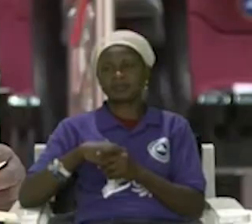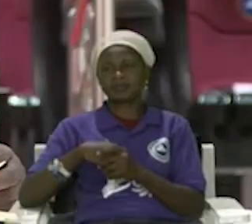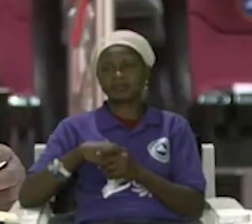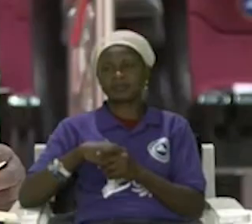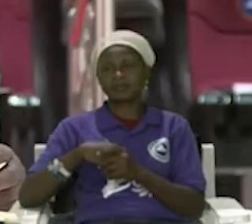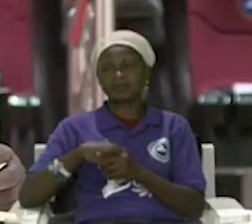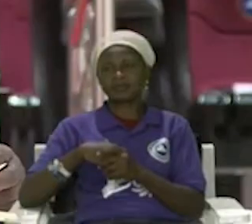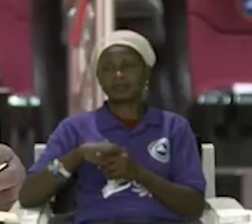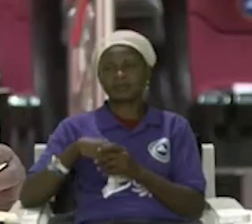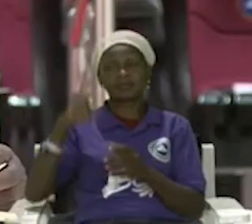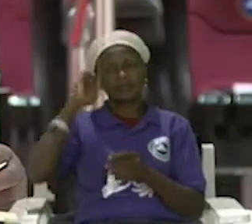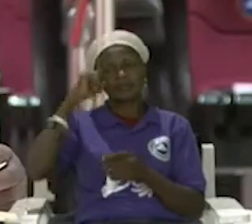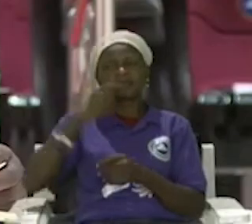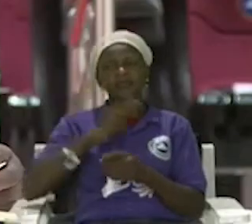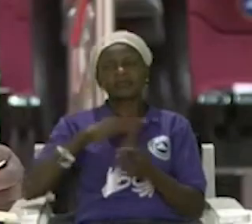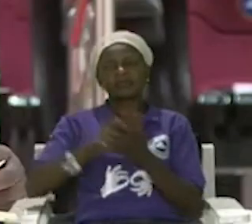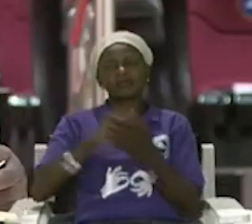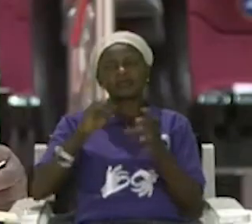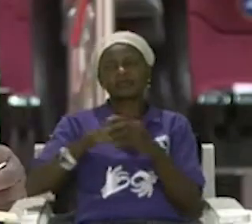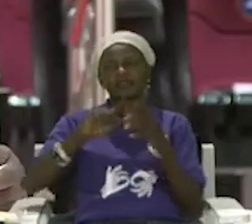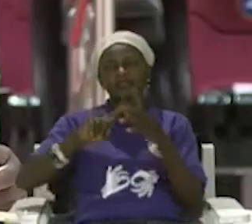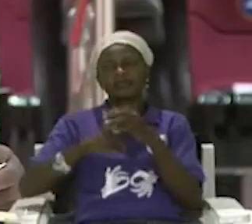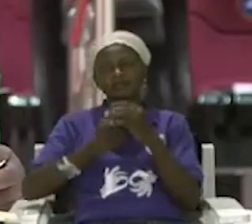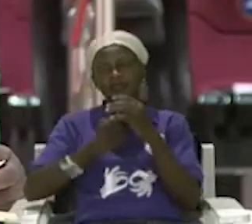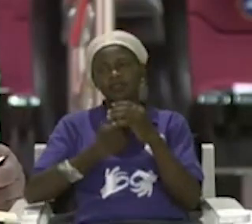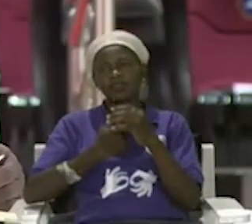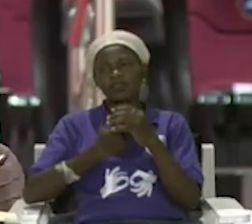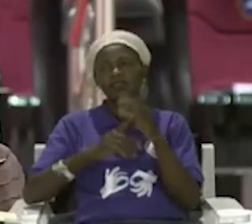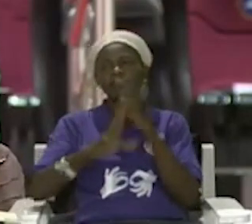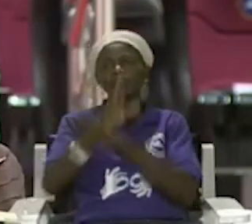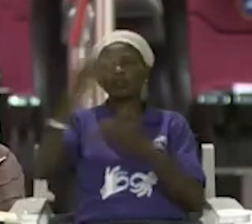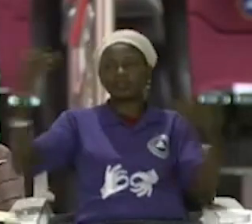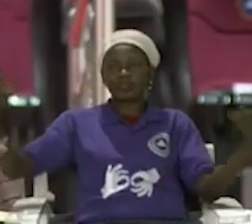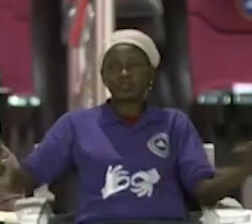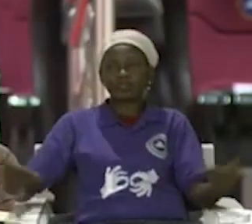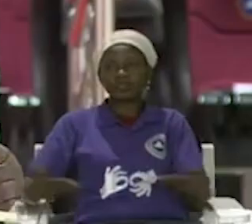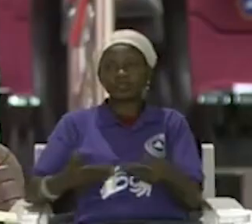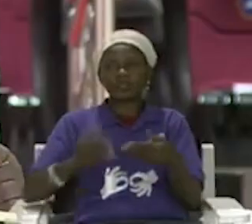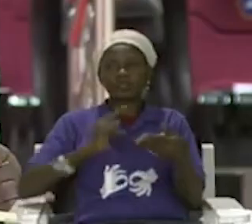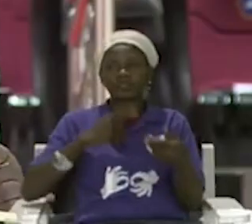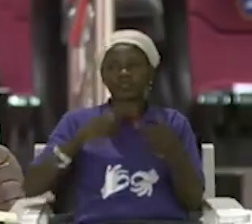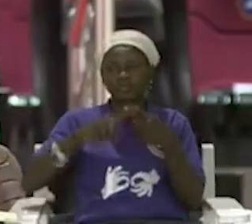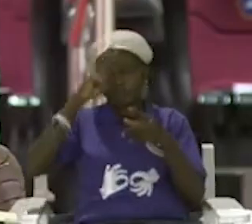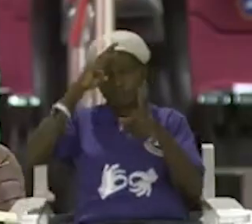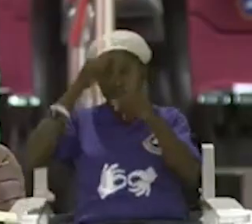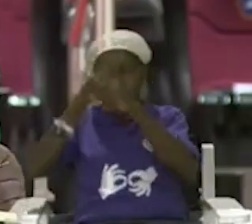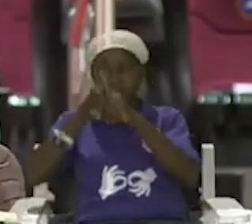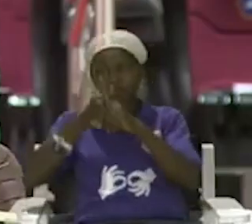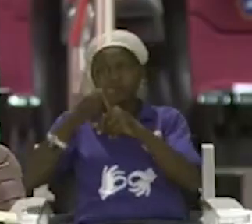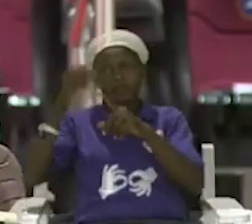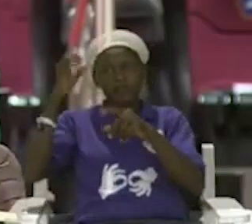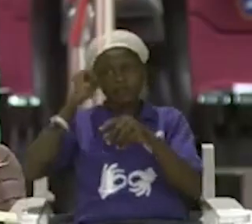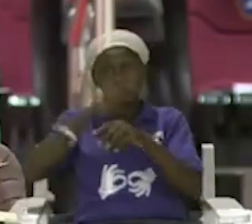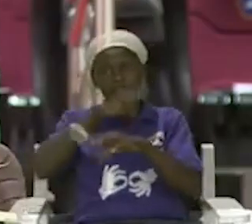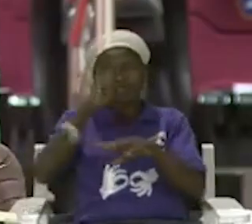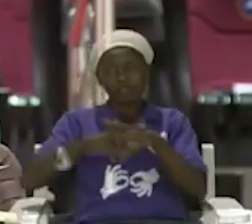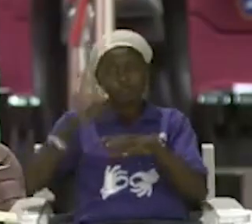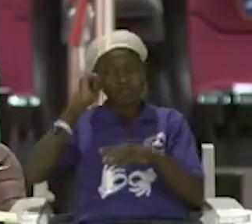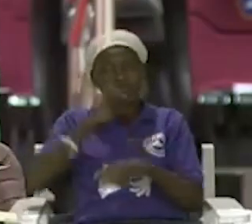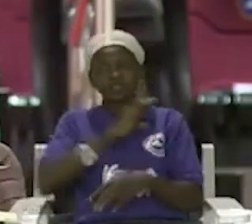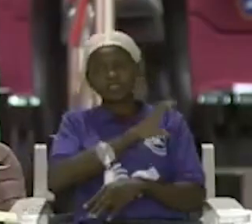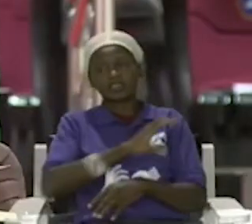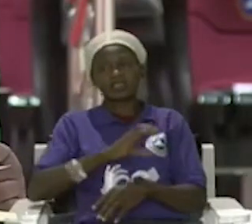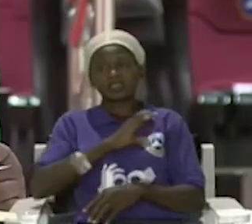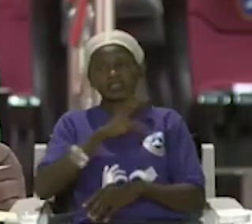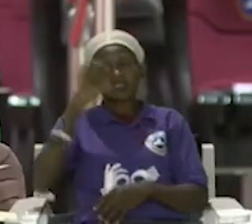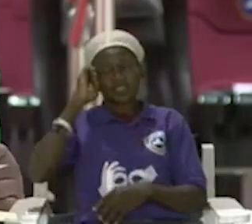He told us that in the beginning, God introduced us to himself, his nature, his character,